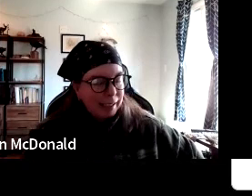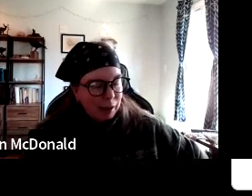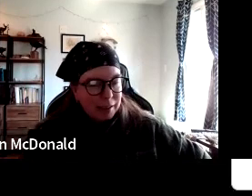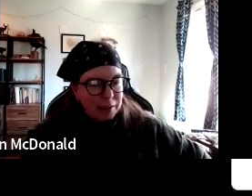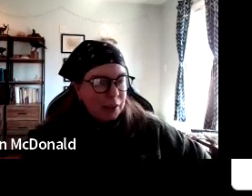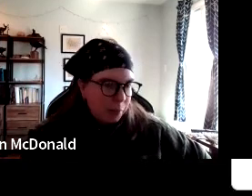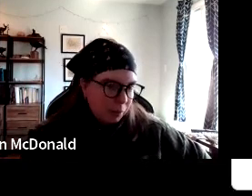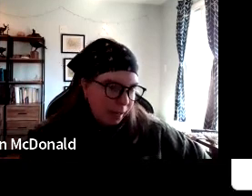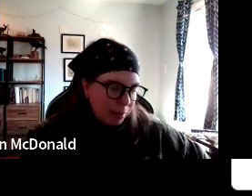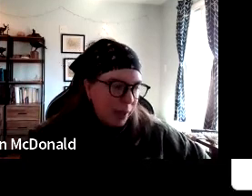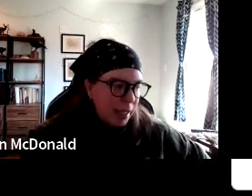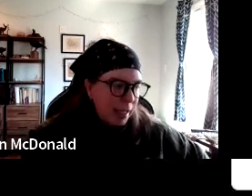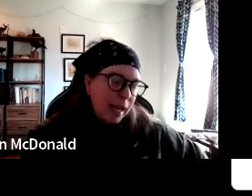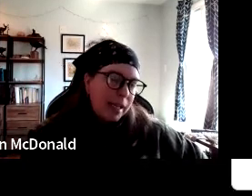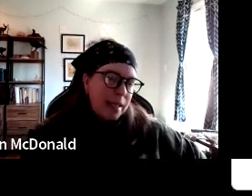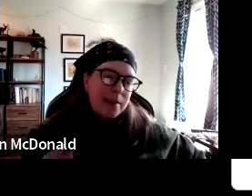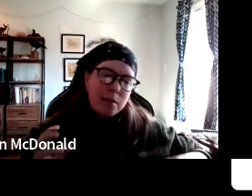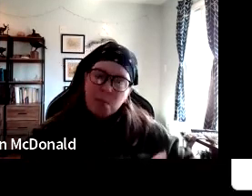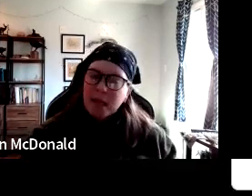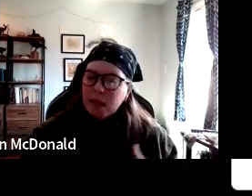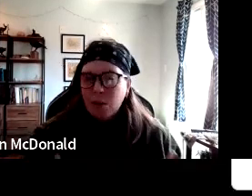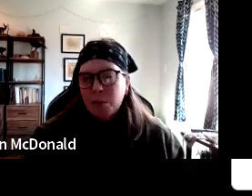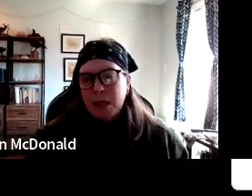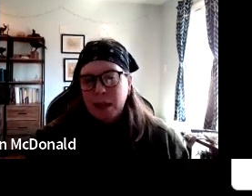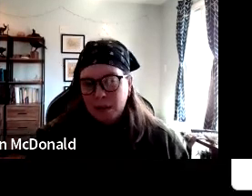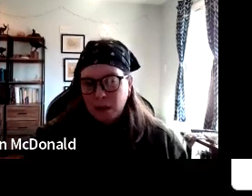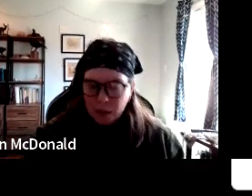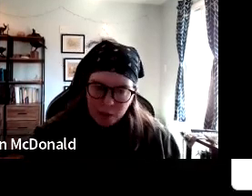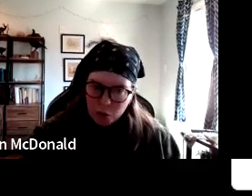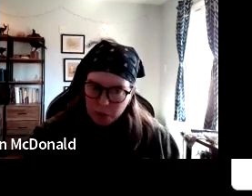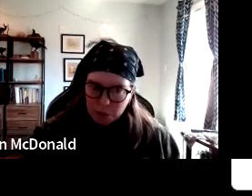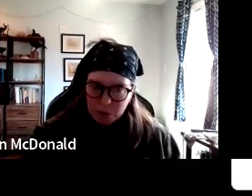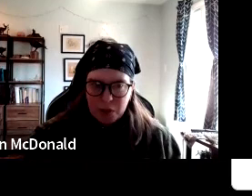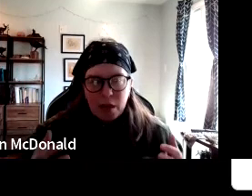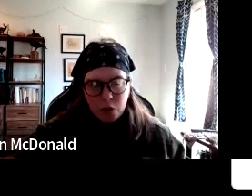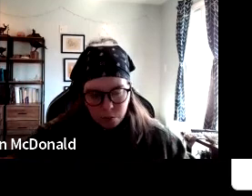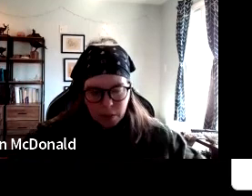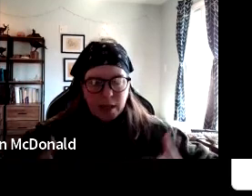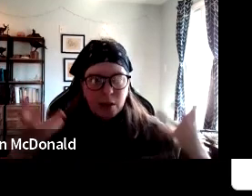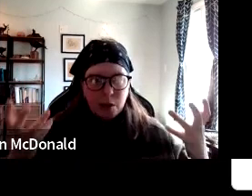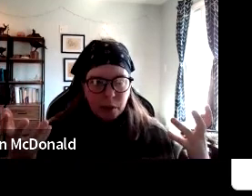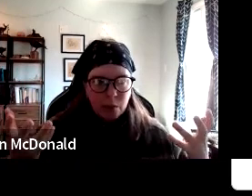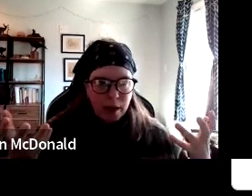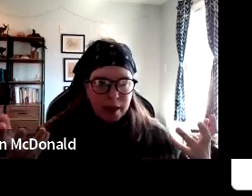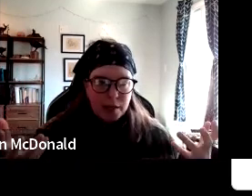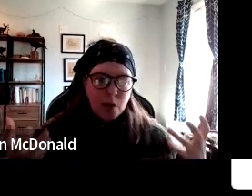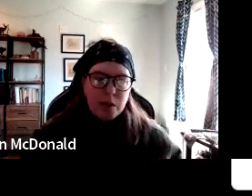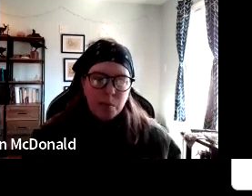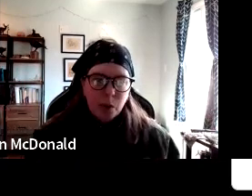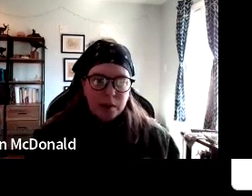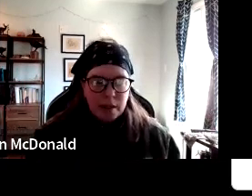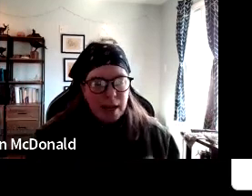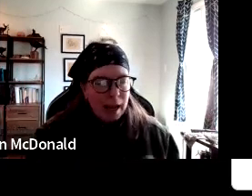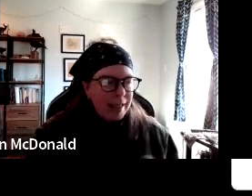flat like a cracker, you'd be right. We need that yeast to make the carbon dioxide and those bubbles to make the bread rise. So